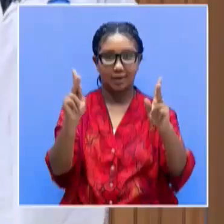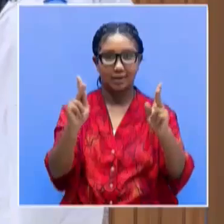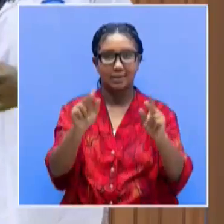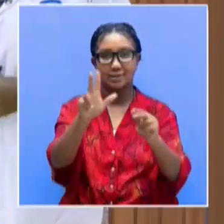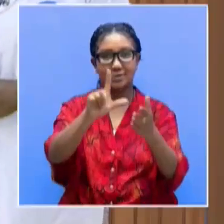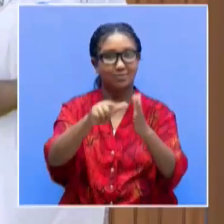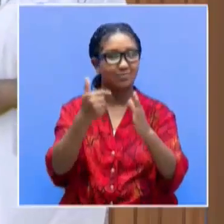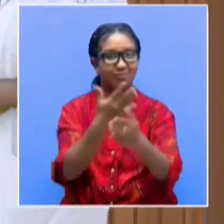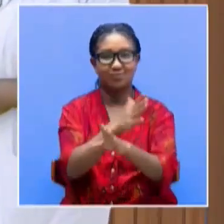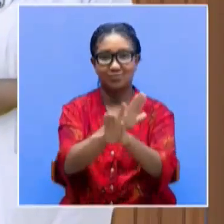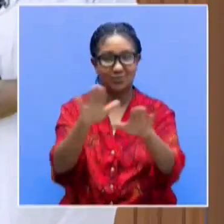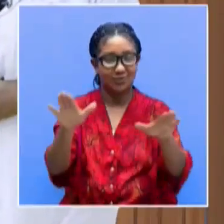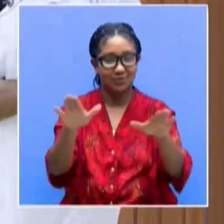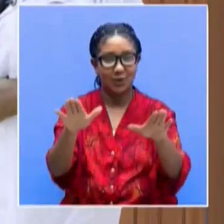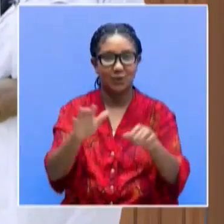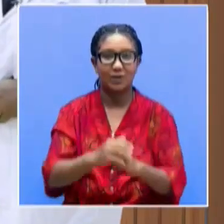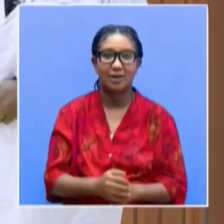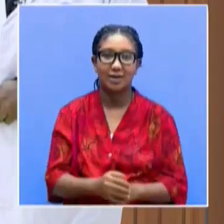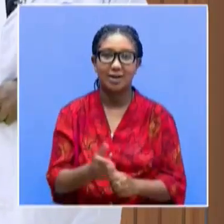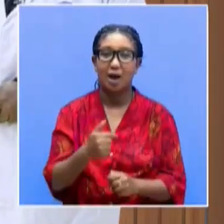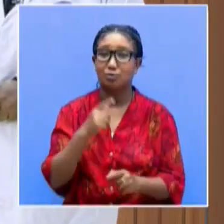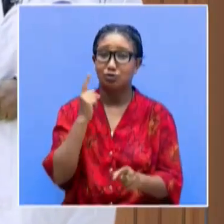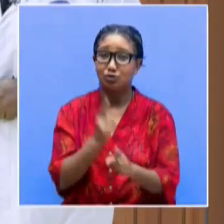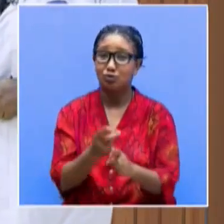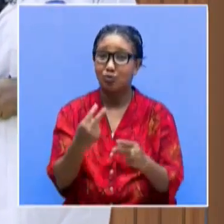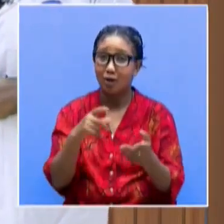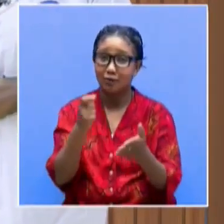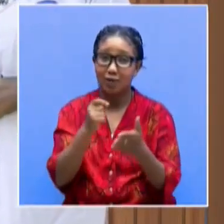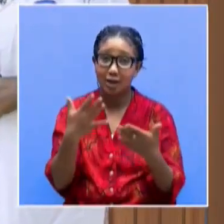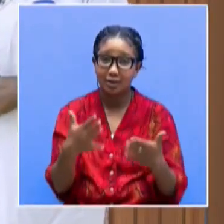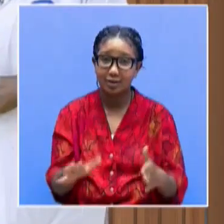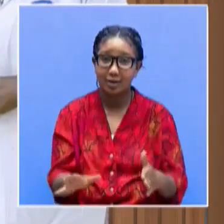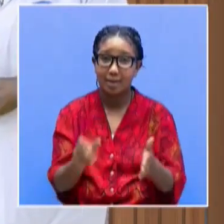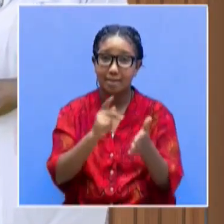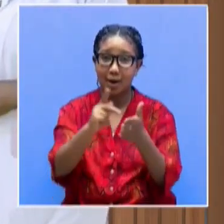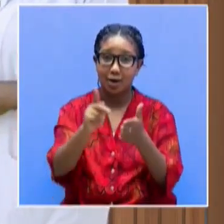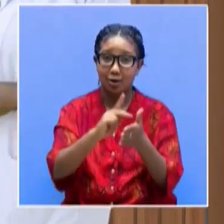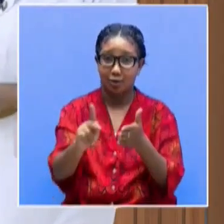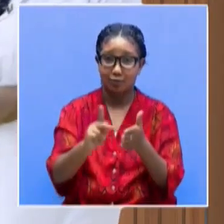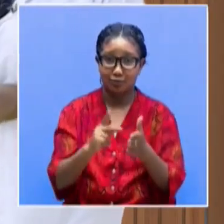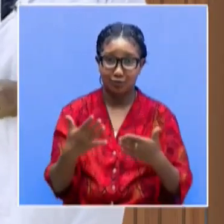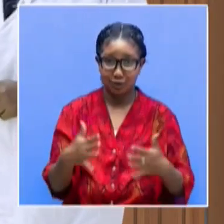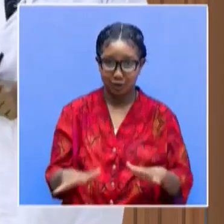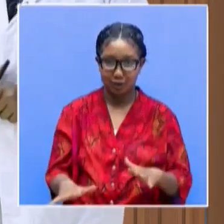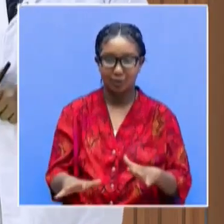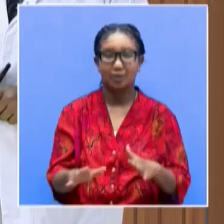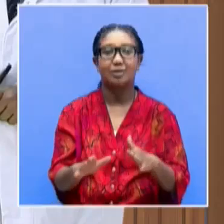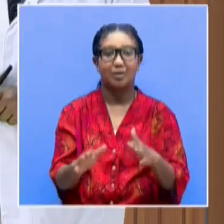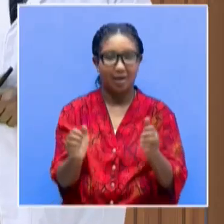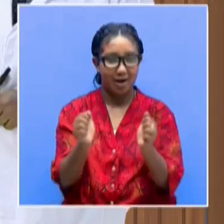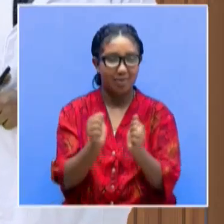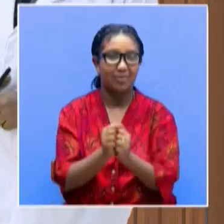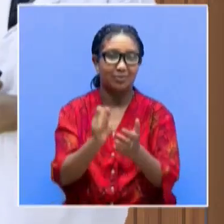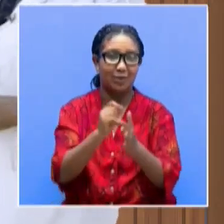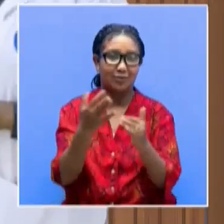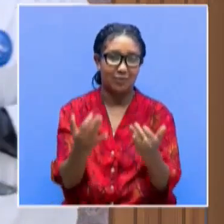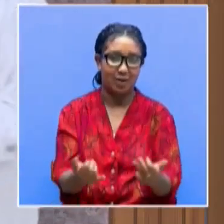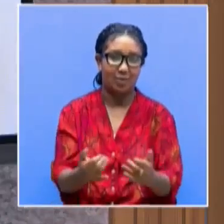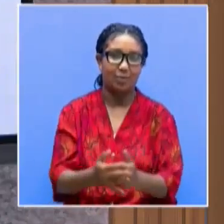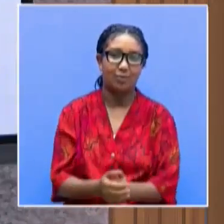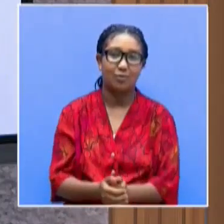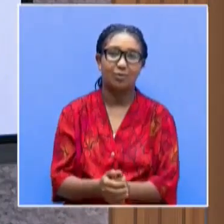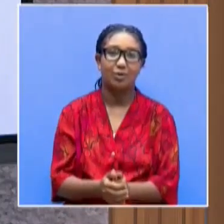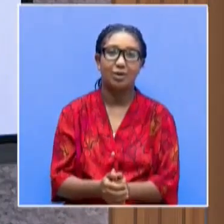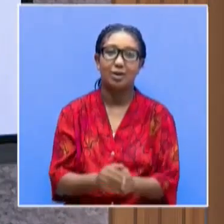3 minutes is over. I am sure you have written it in a good way. Let's write it together, okay?